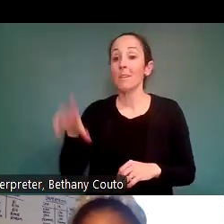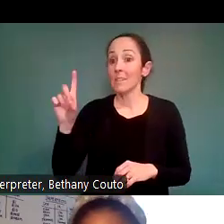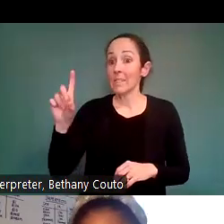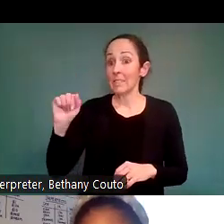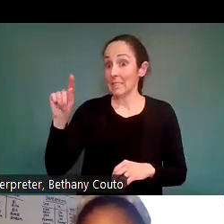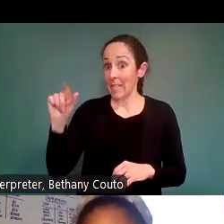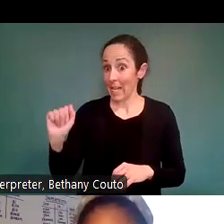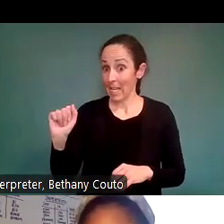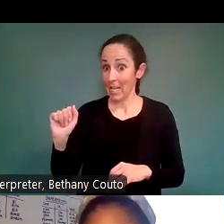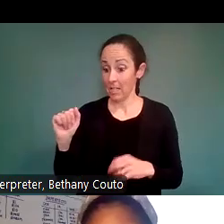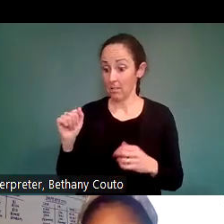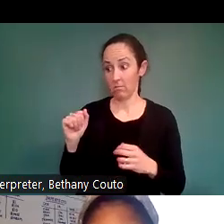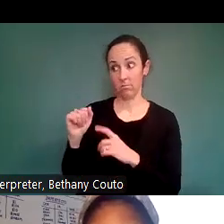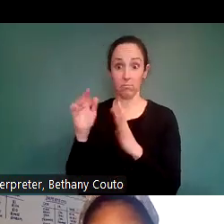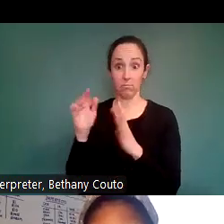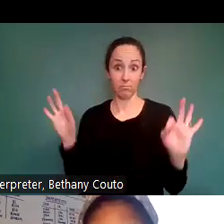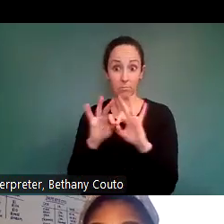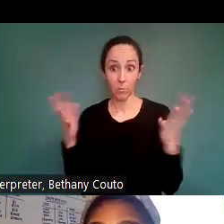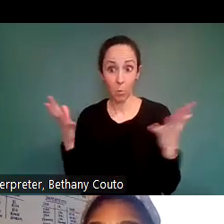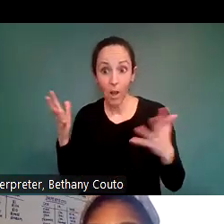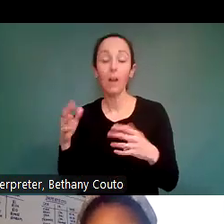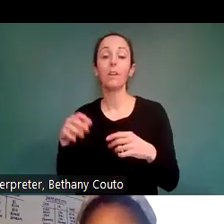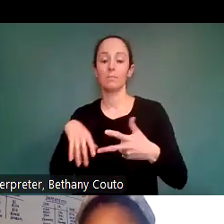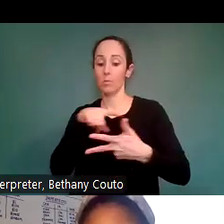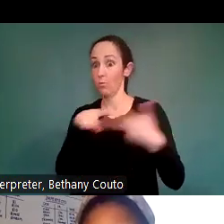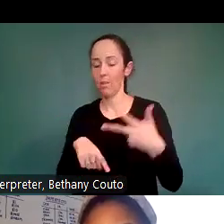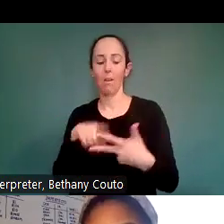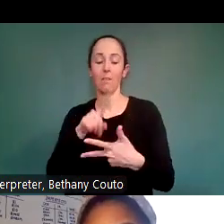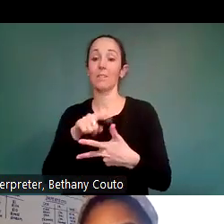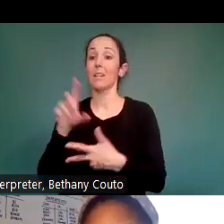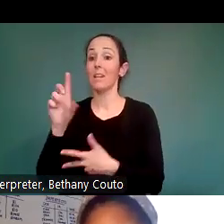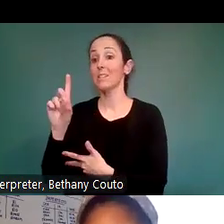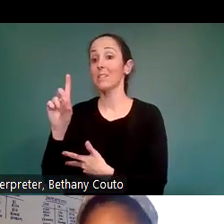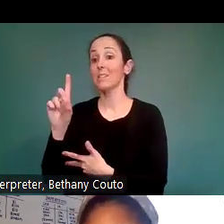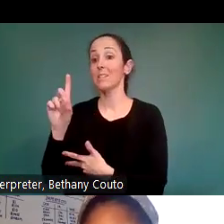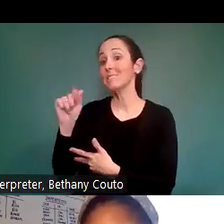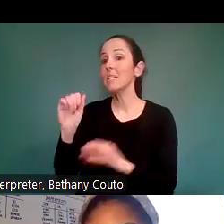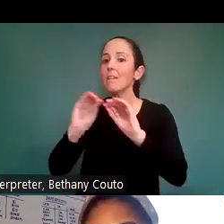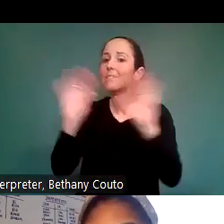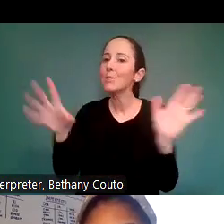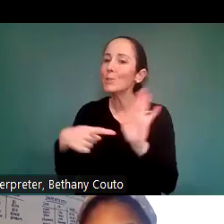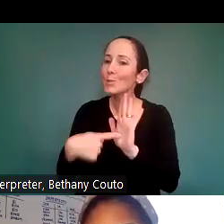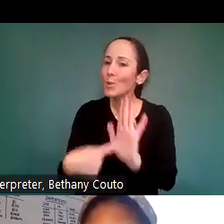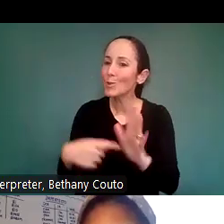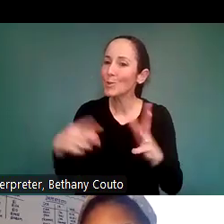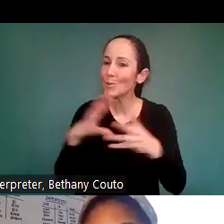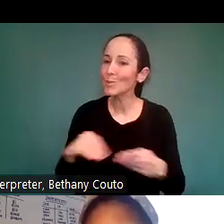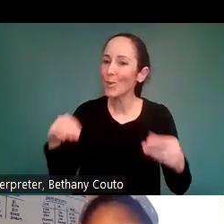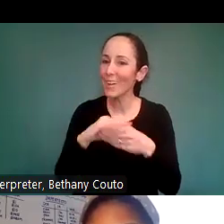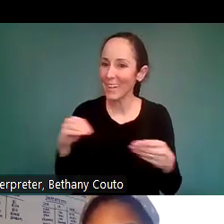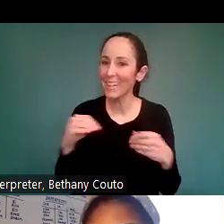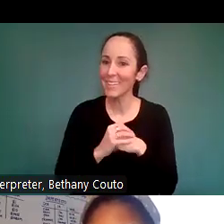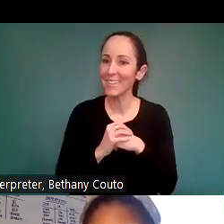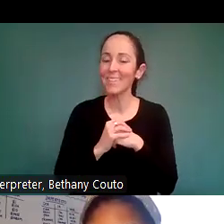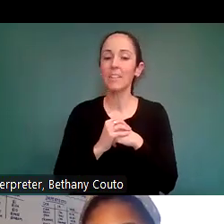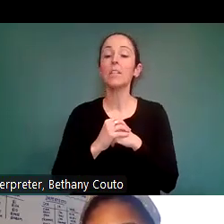three things that I just want to highlight today. One, helps us tell the story of the problem. So when we're using data to communicate